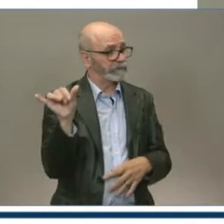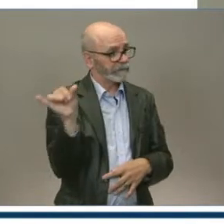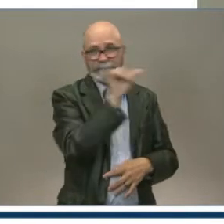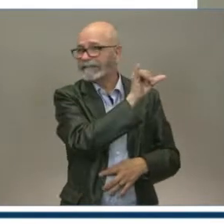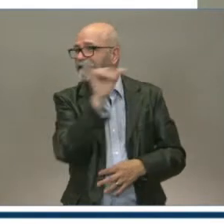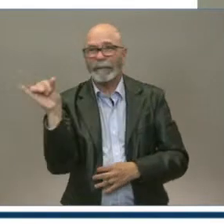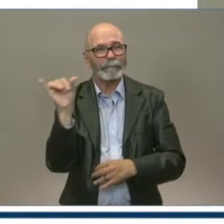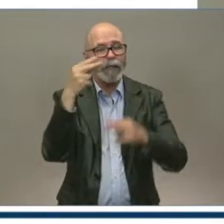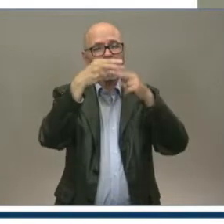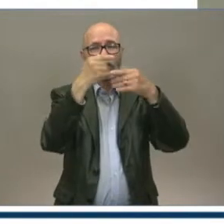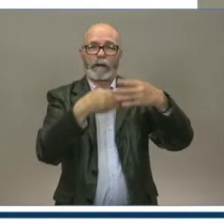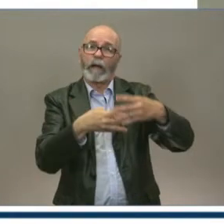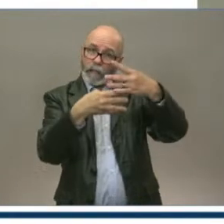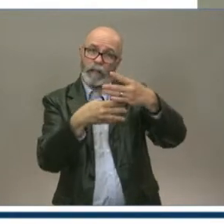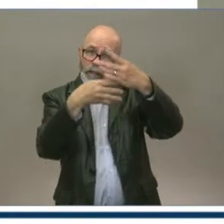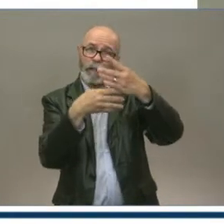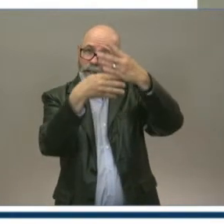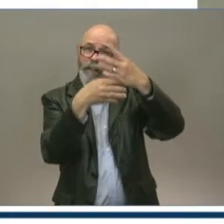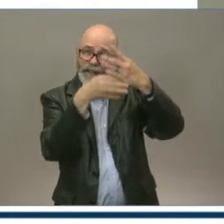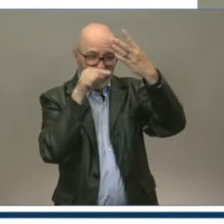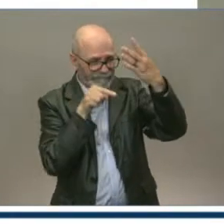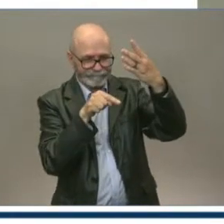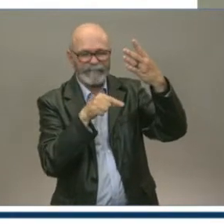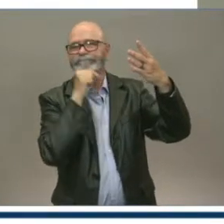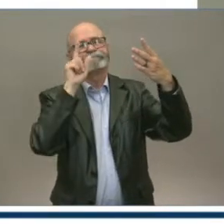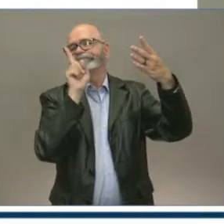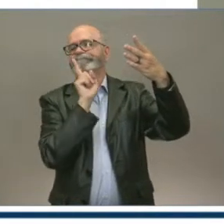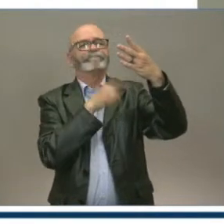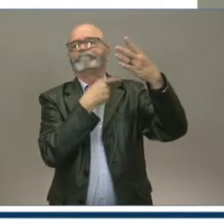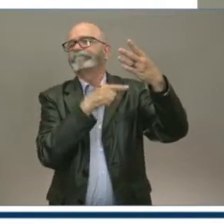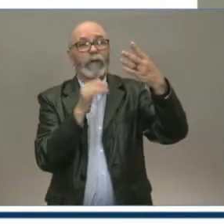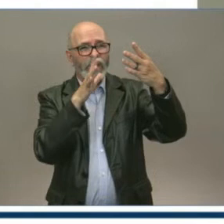appointments. So there's no advantage. You're not going to get anything new by